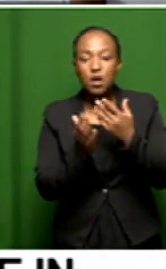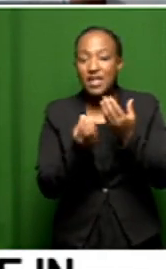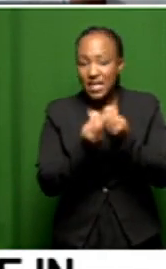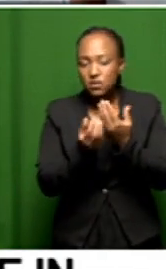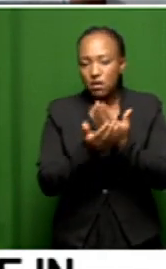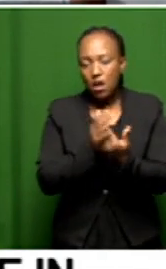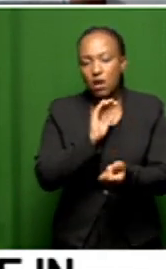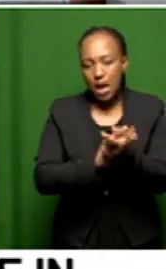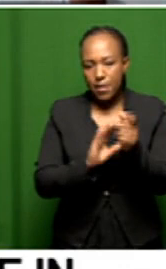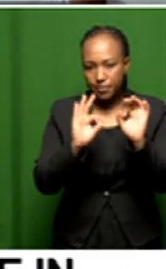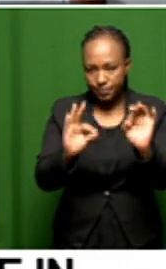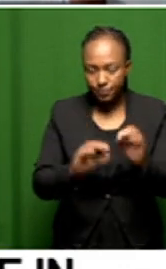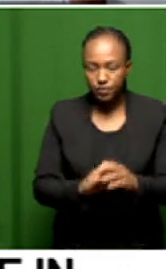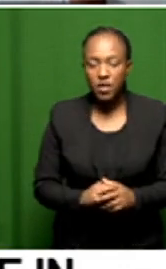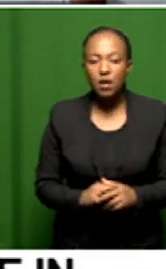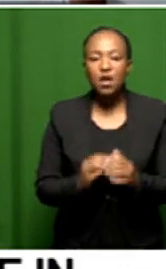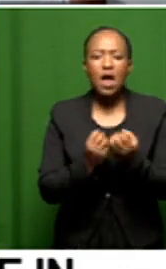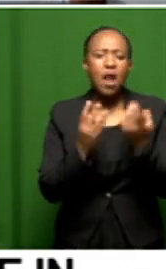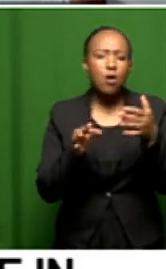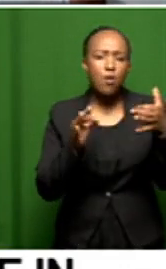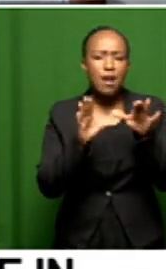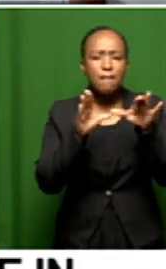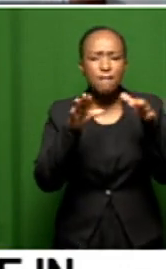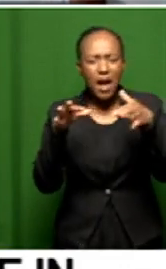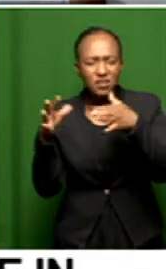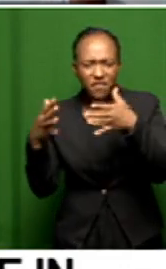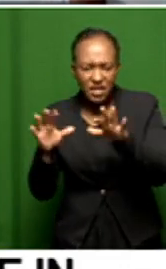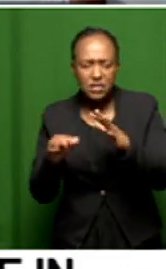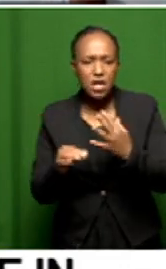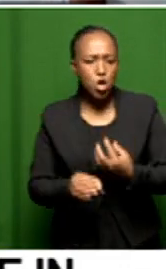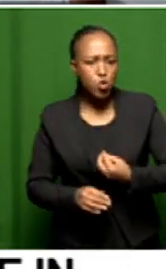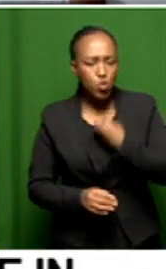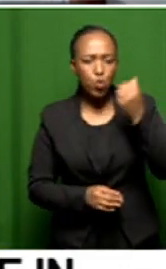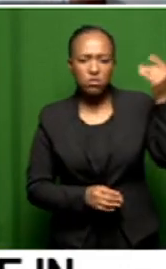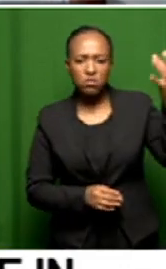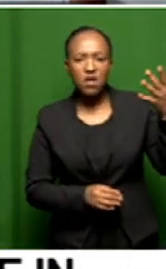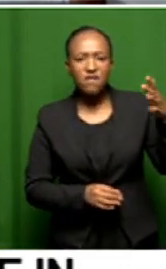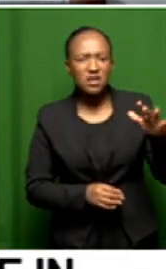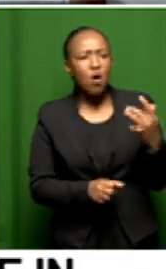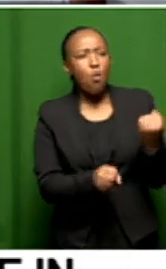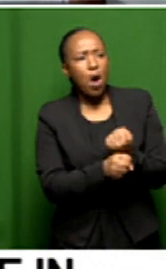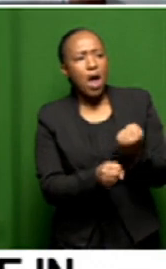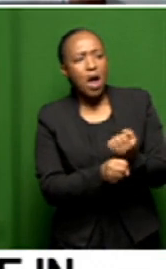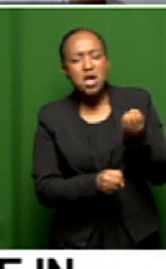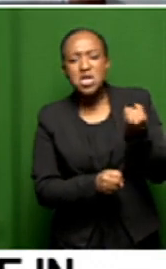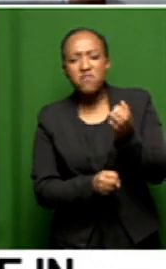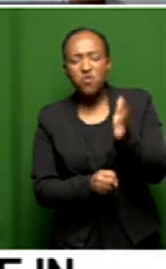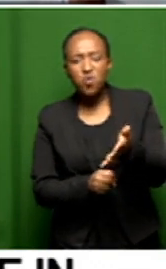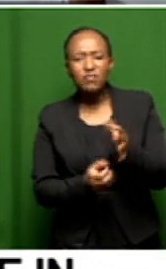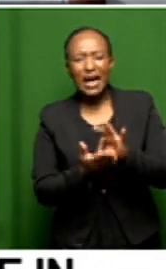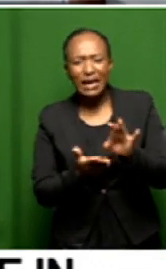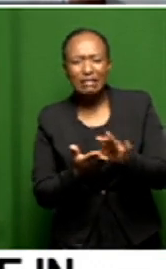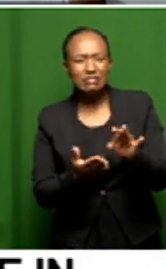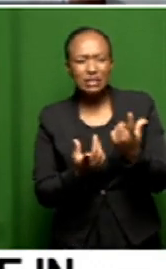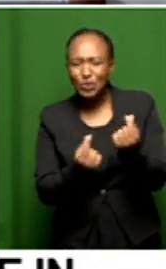happen. And also, a lot of political parties did speak about youth, but in the context of labor-intensive programs. But the youth we've been